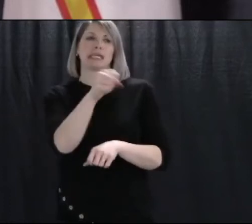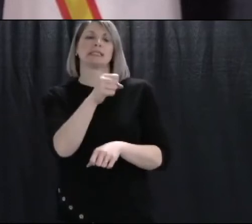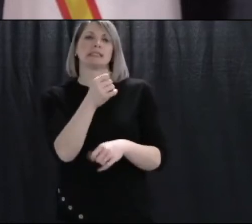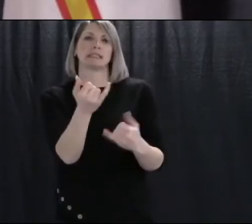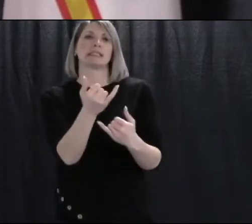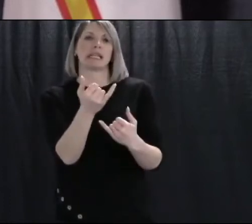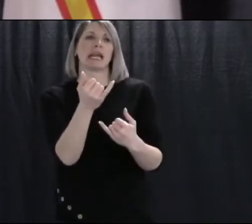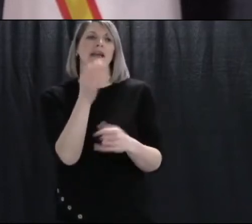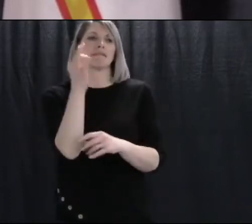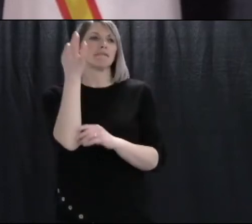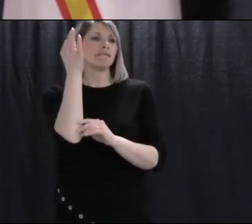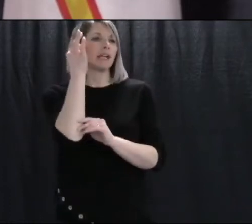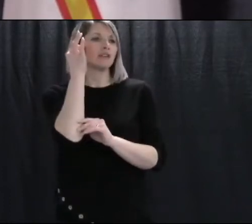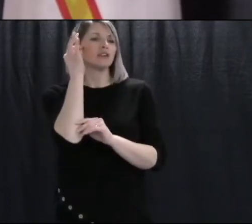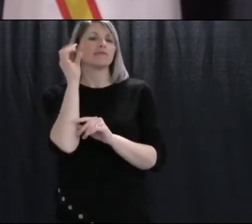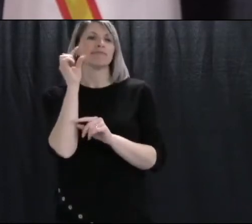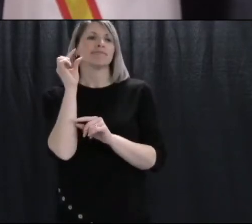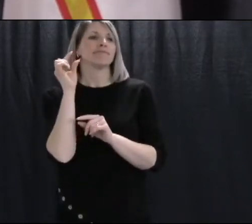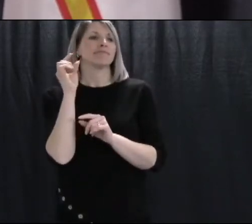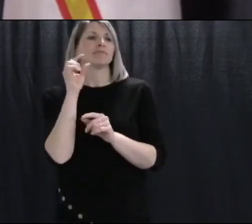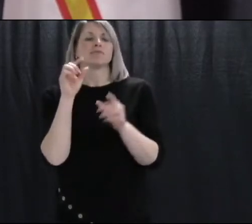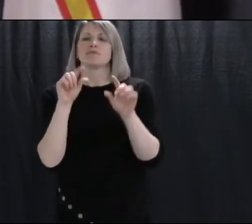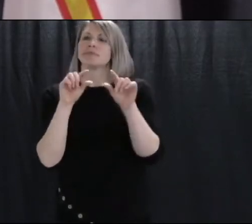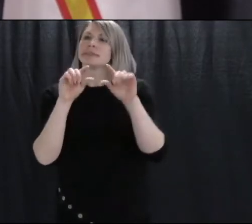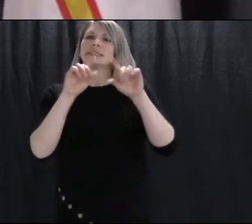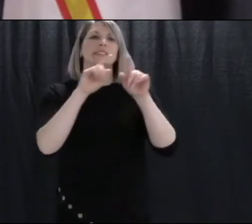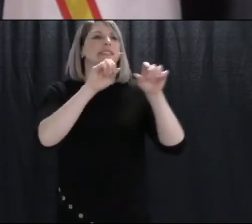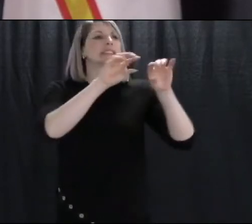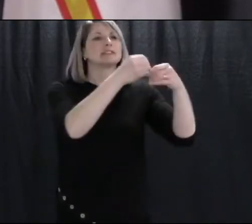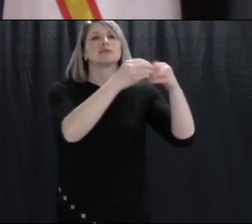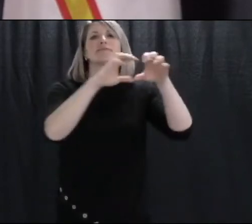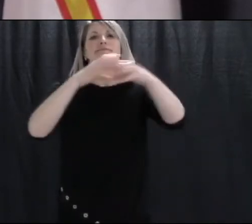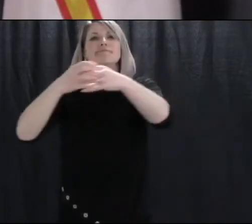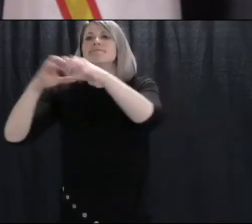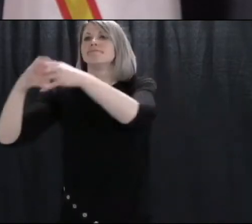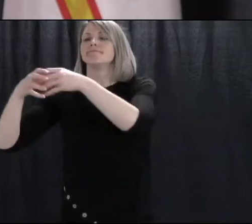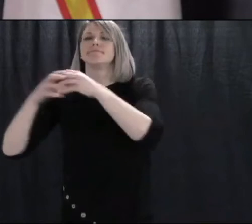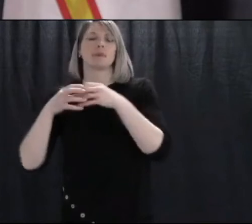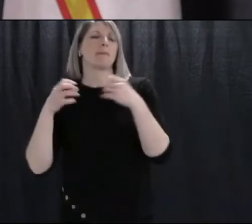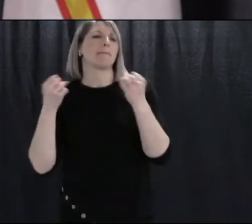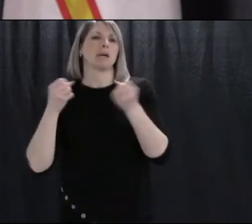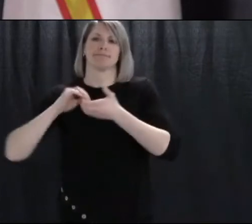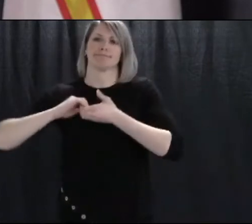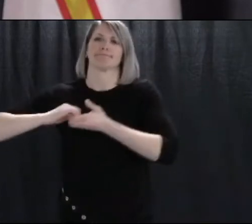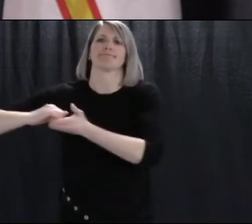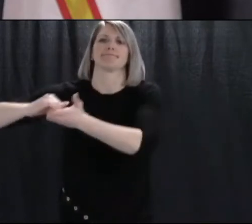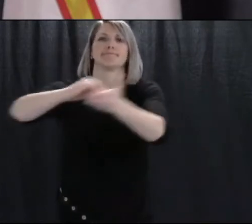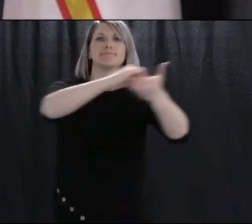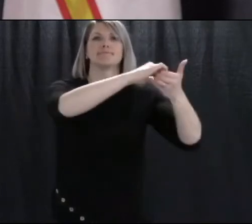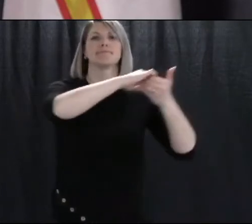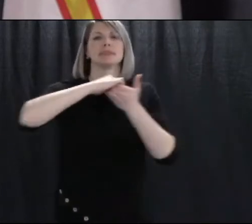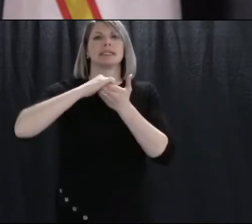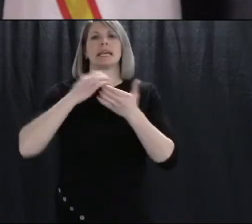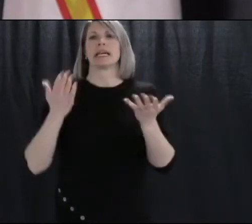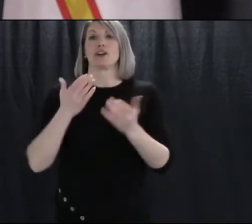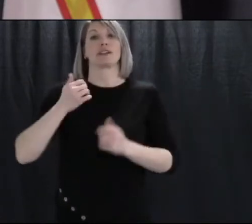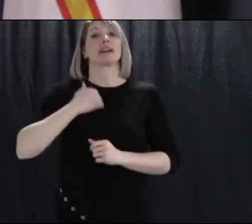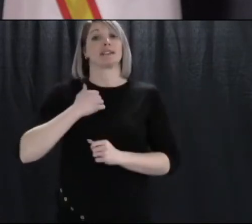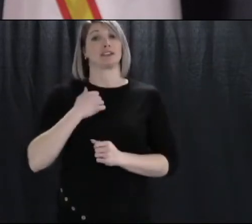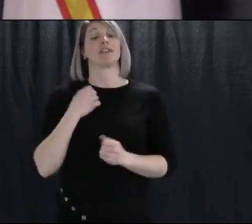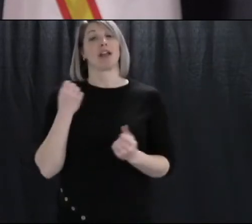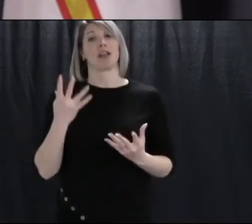that group. So there's a considerable amount of federal provincial collaboration happening across our country